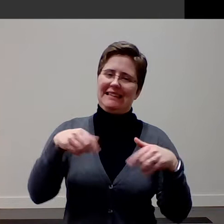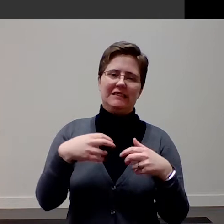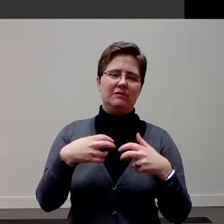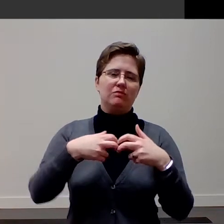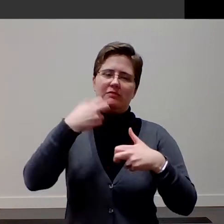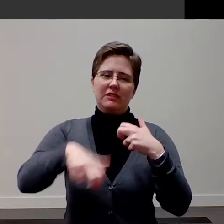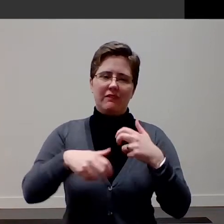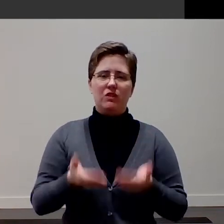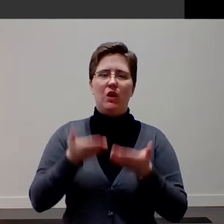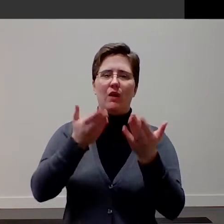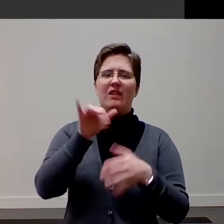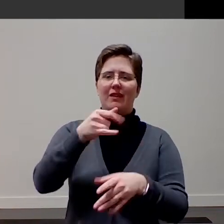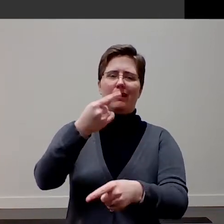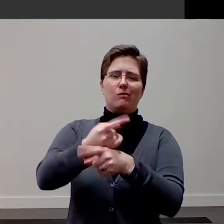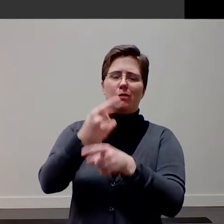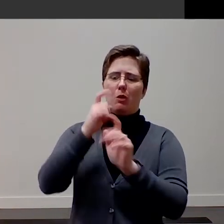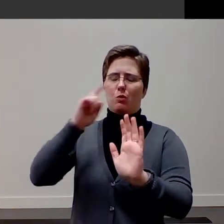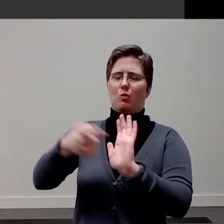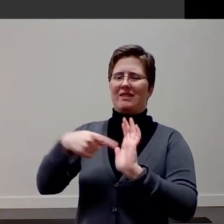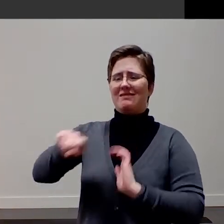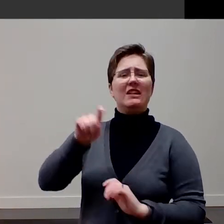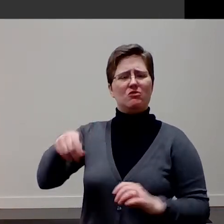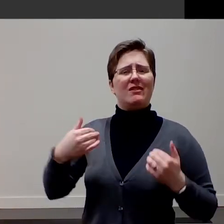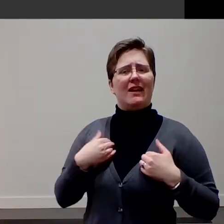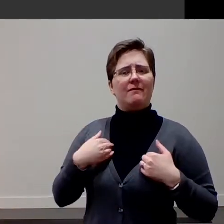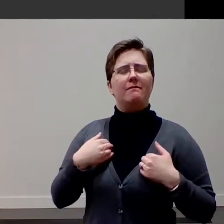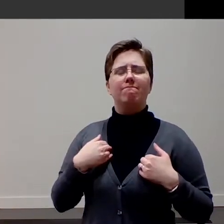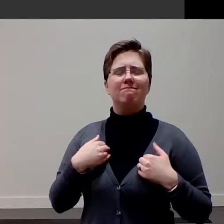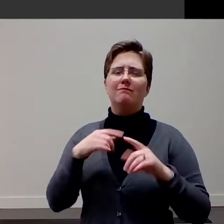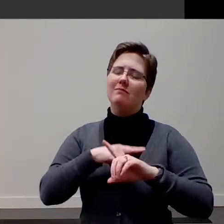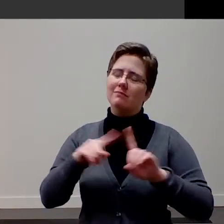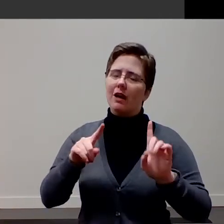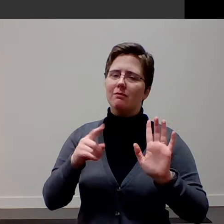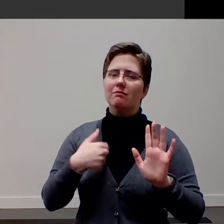difficult to offer them the appropriate recognition that they deserve. But I do wanna say